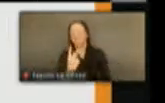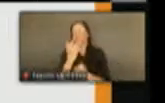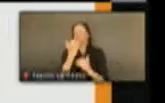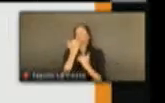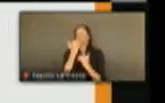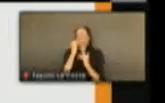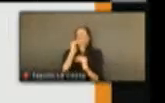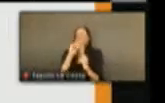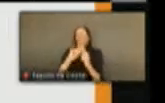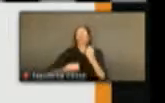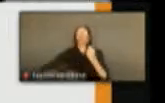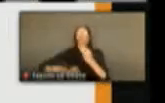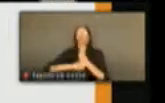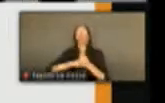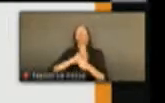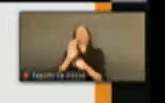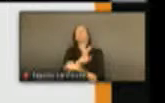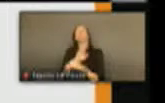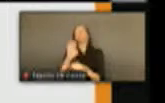call proprietary.